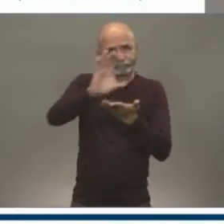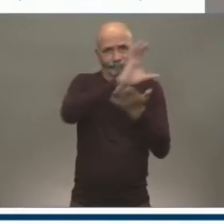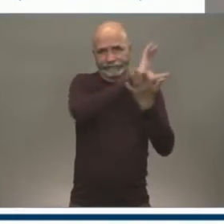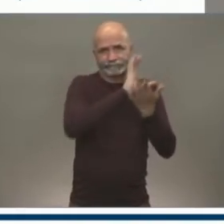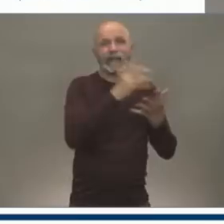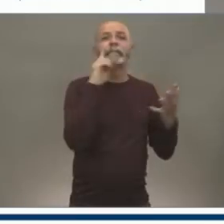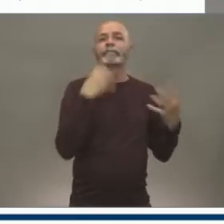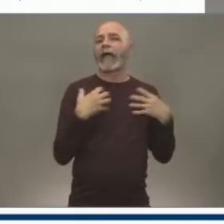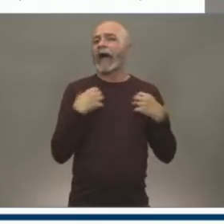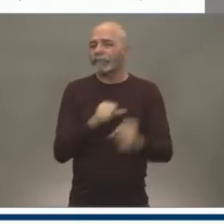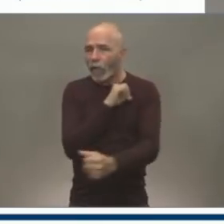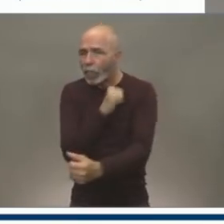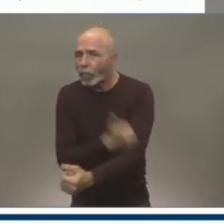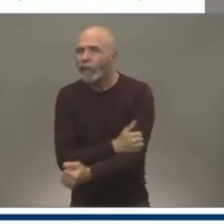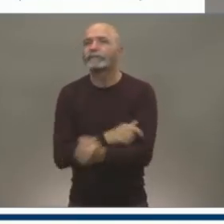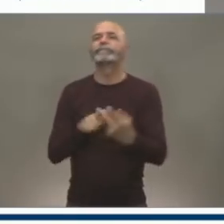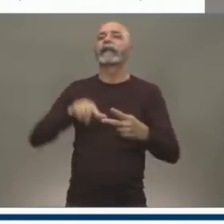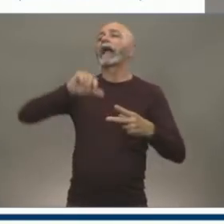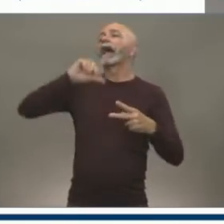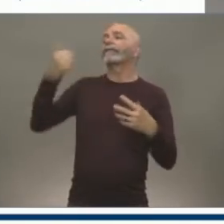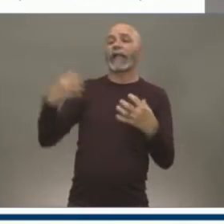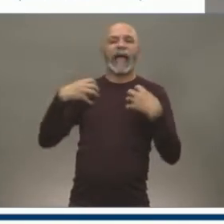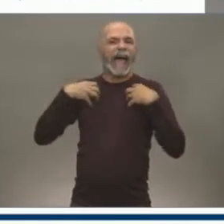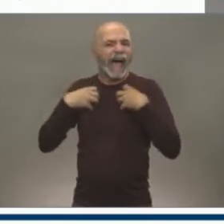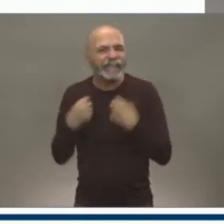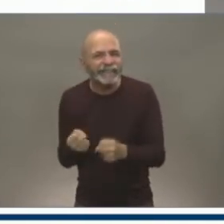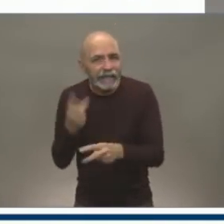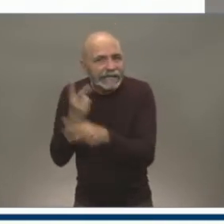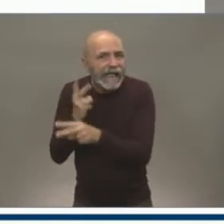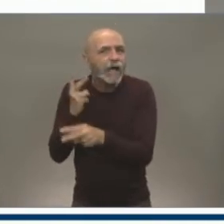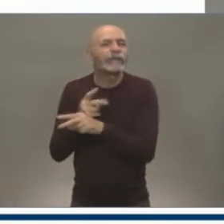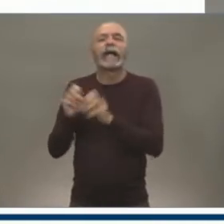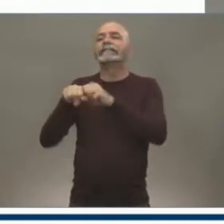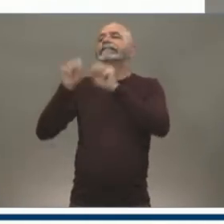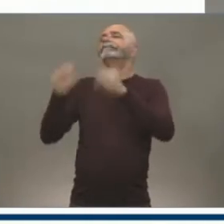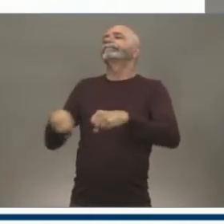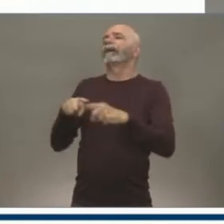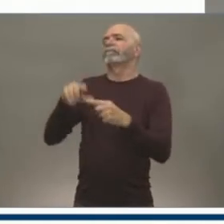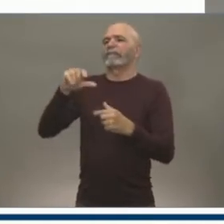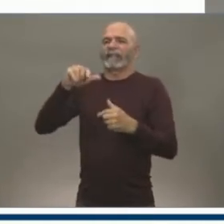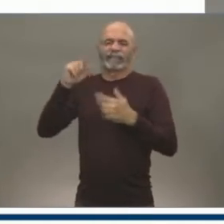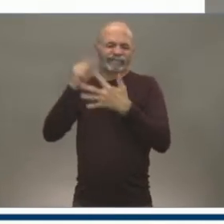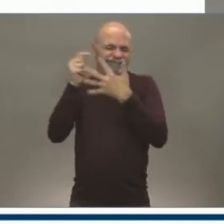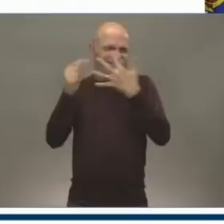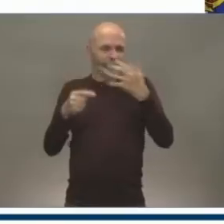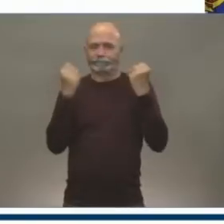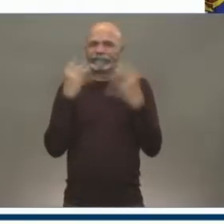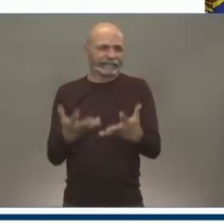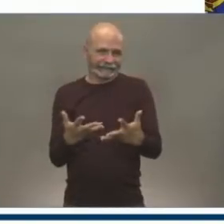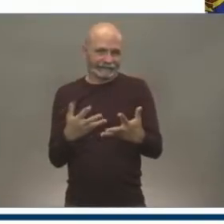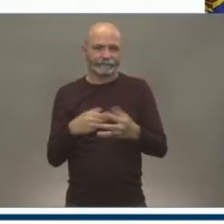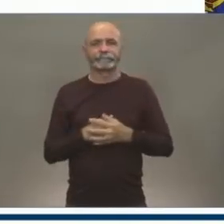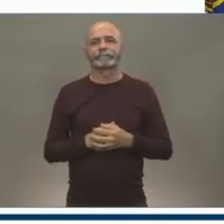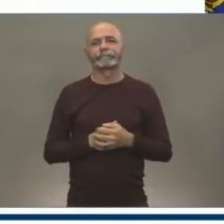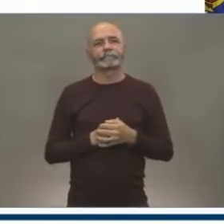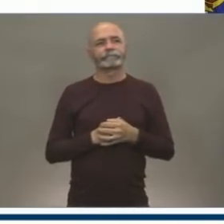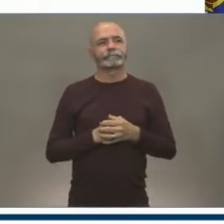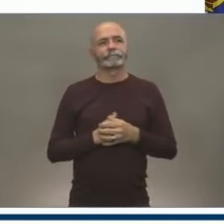healthcare, other parts of the healthcare system to engage them as necessary. Go ahead, Jesse, with your